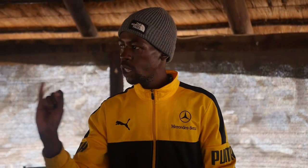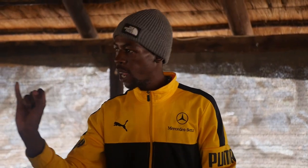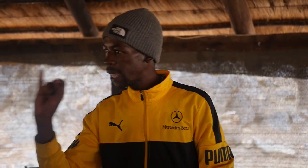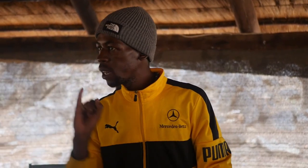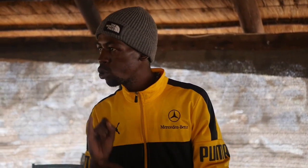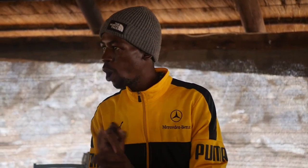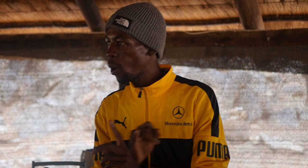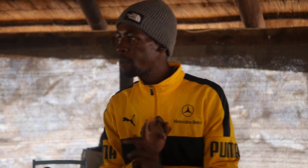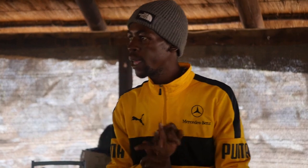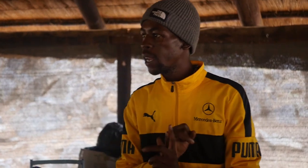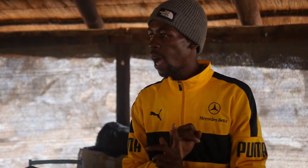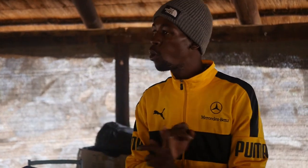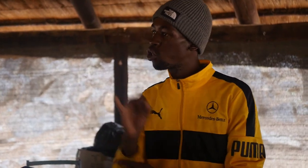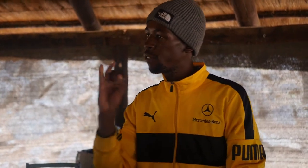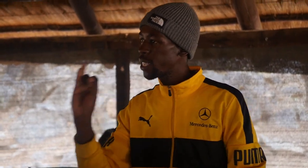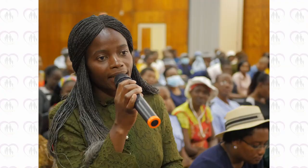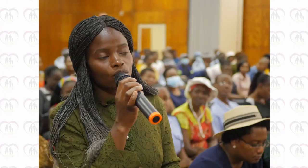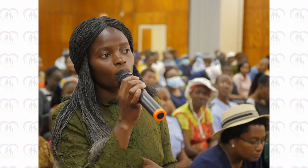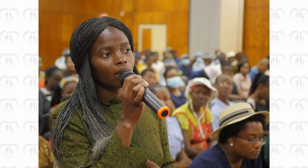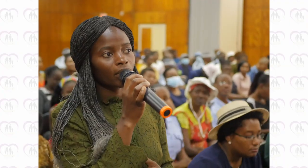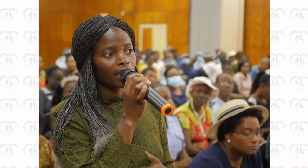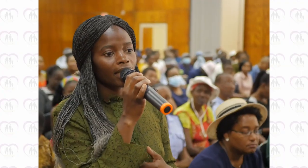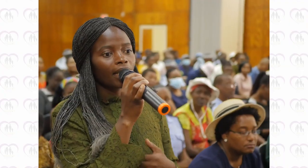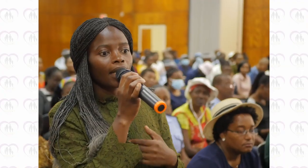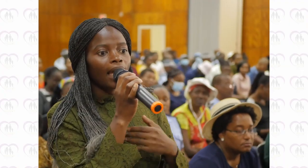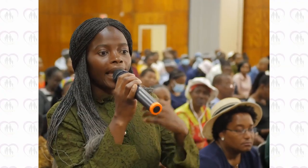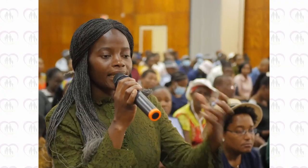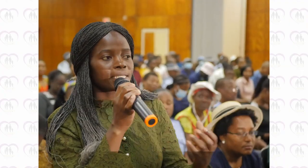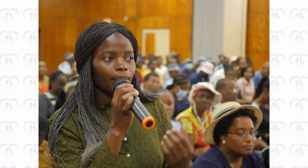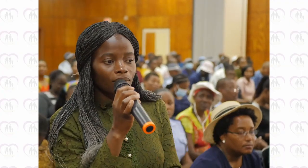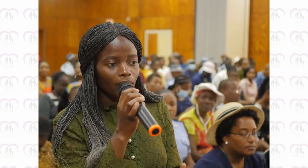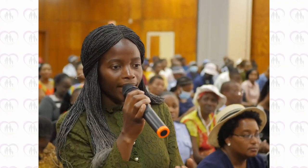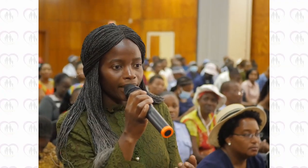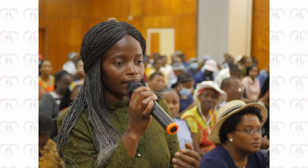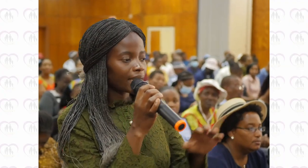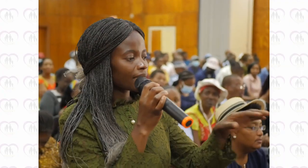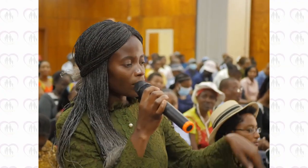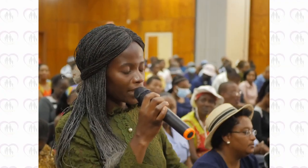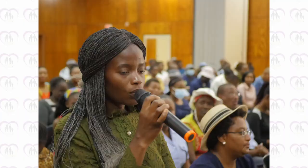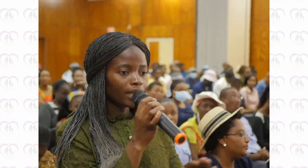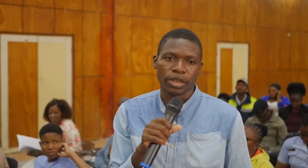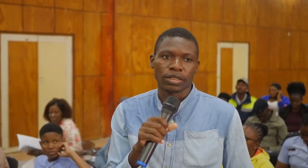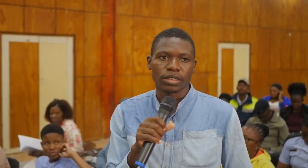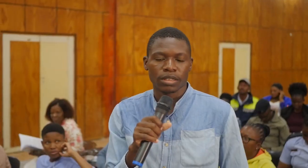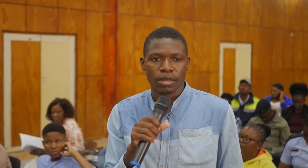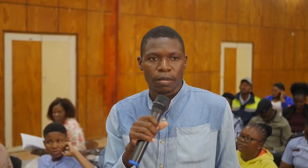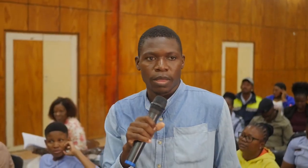of hope that they could have a healthy family, even though they stated that they had never seen that before in their upbringing.